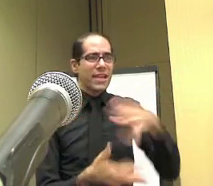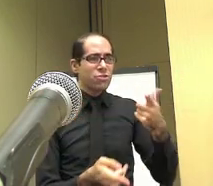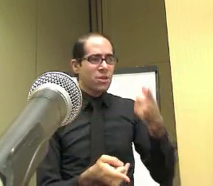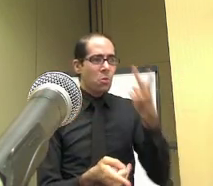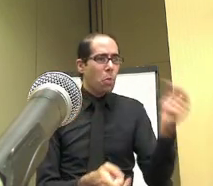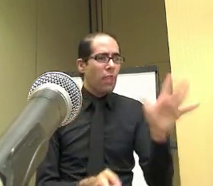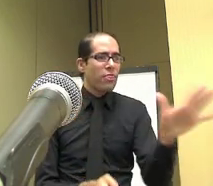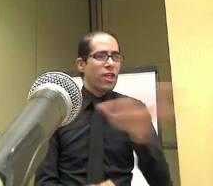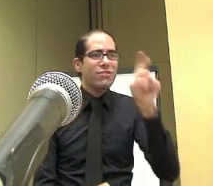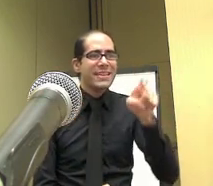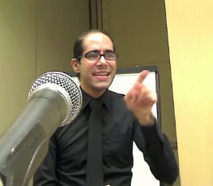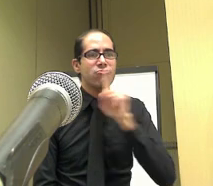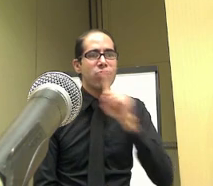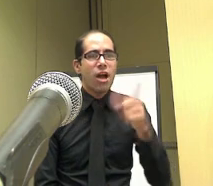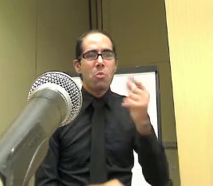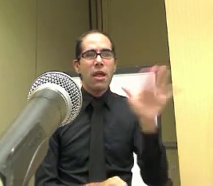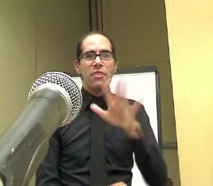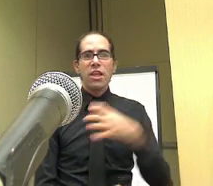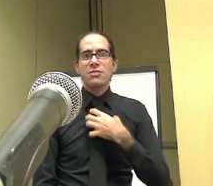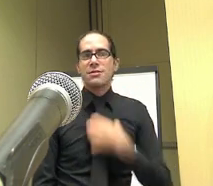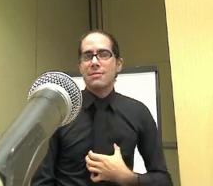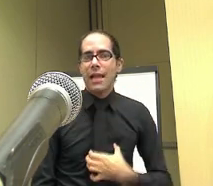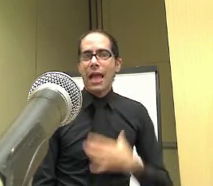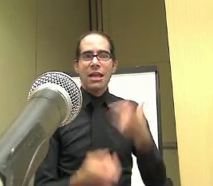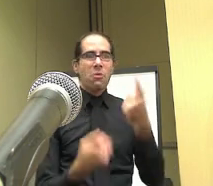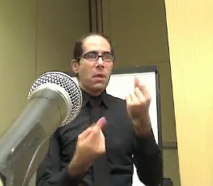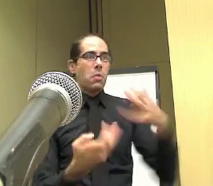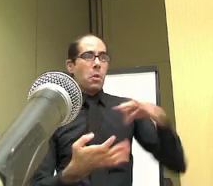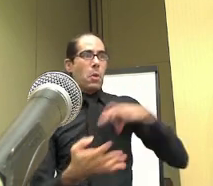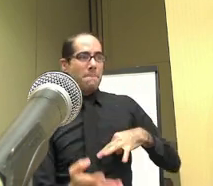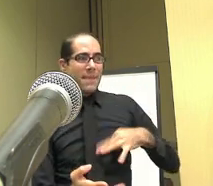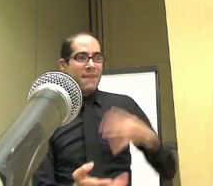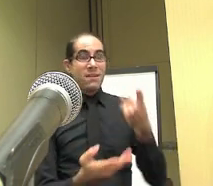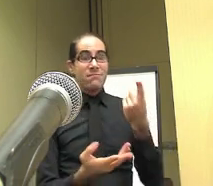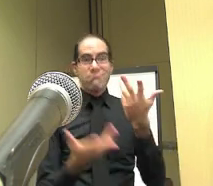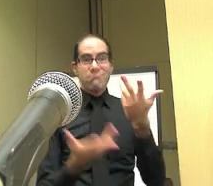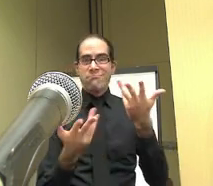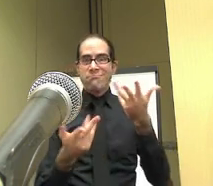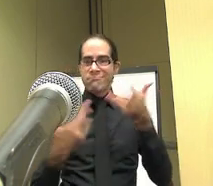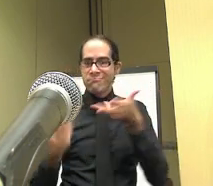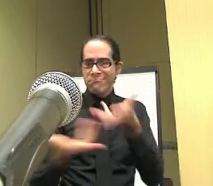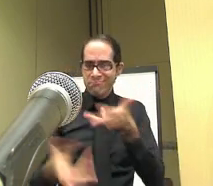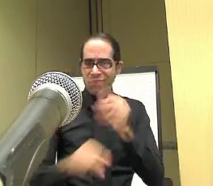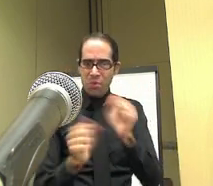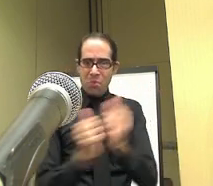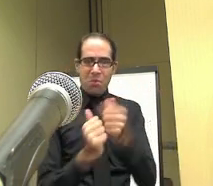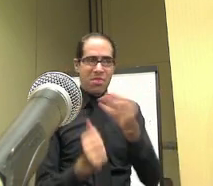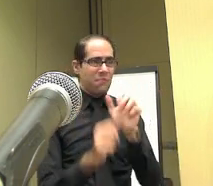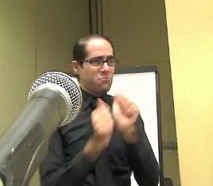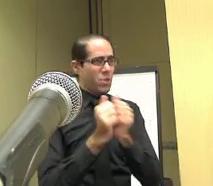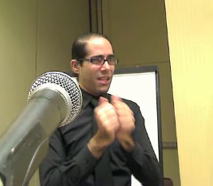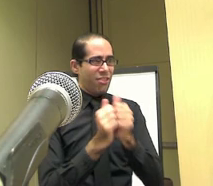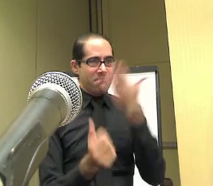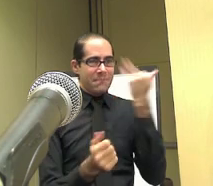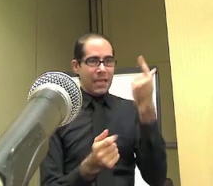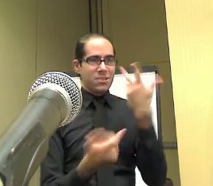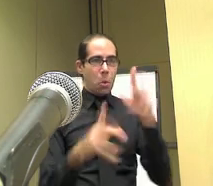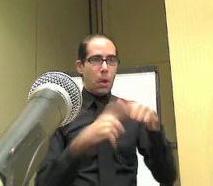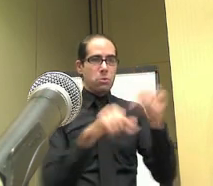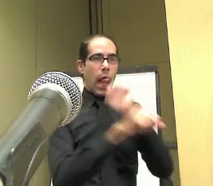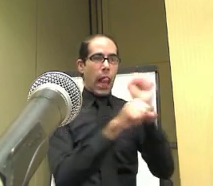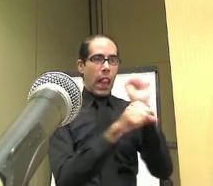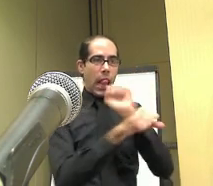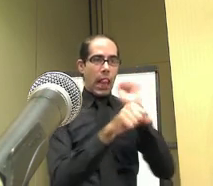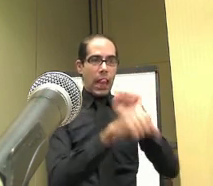deaf population. What are their needs? What are their desires? What will benefit them the most? How can we work